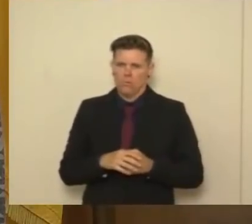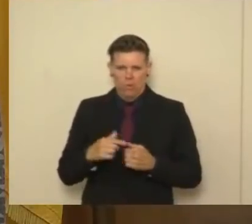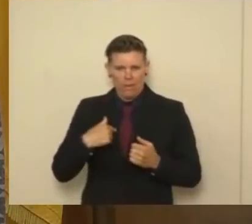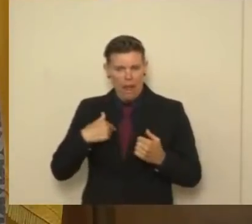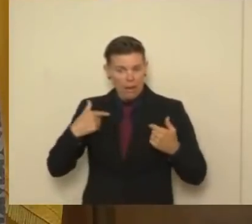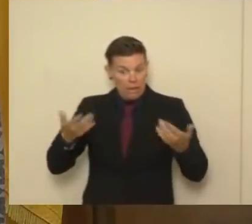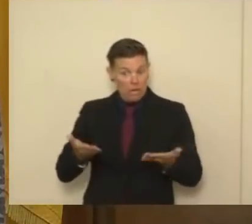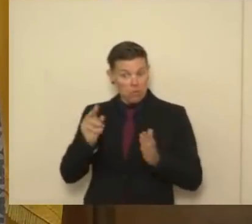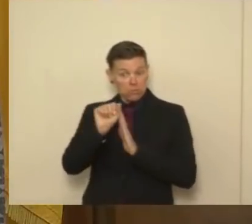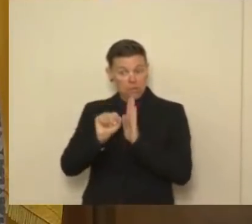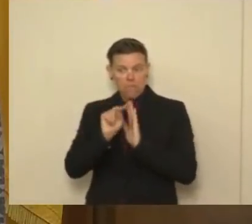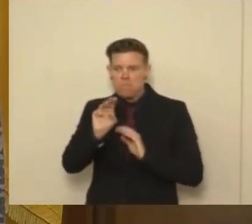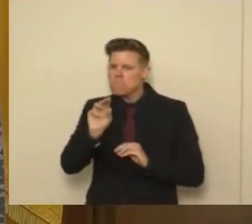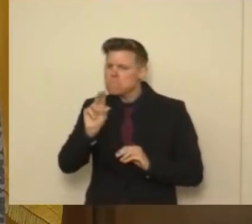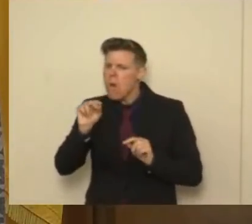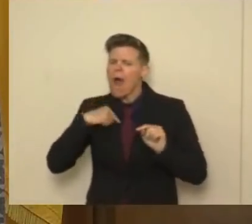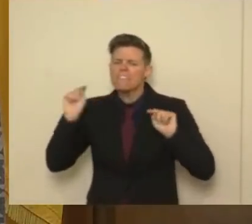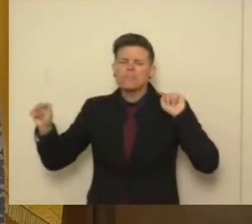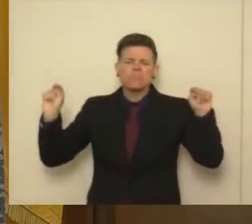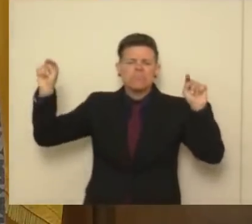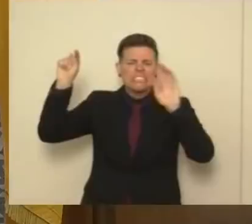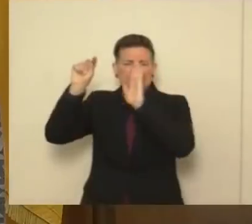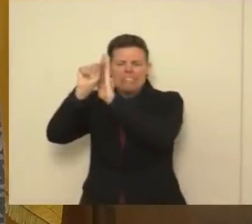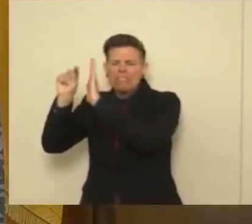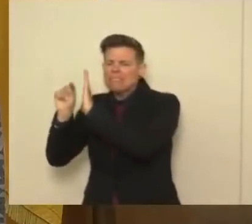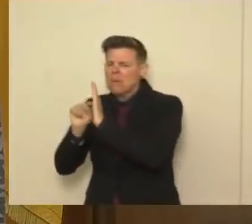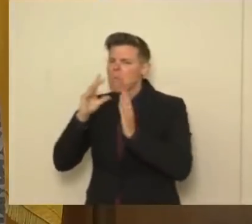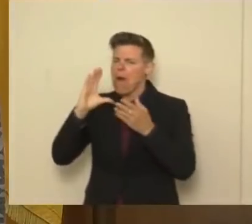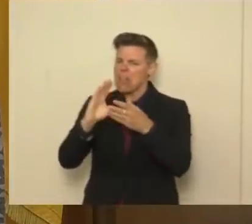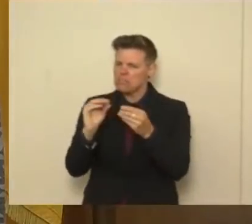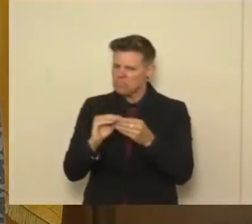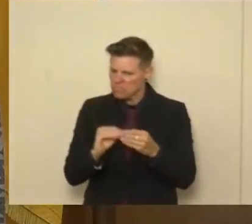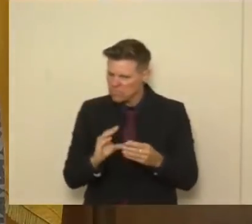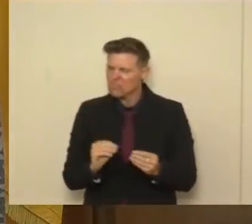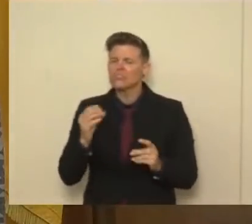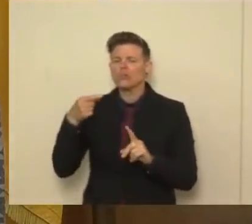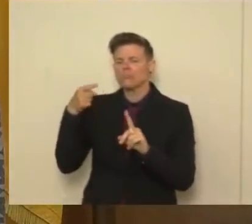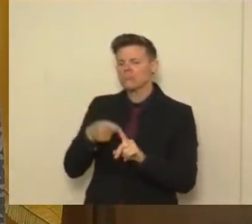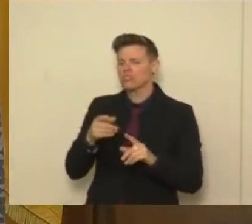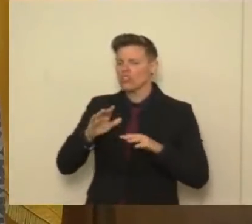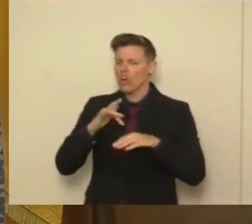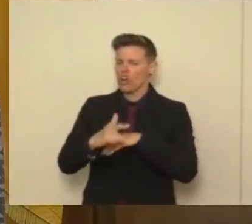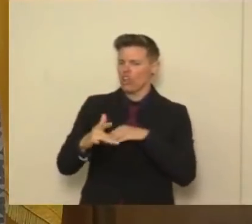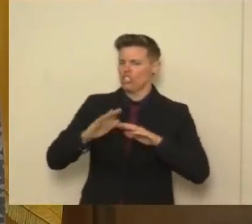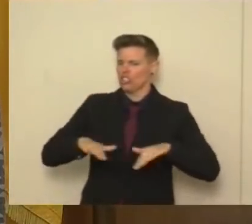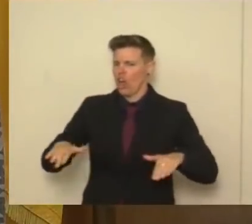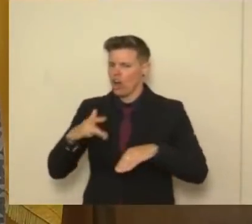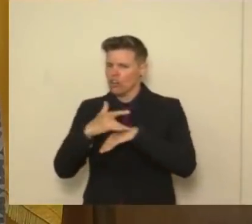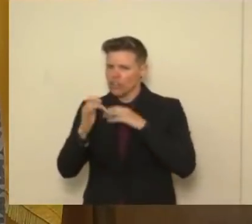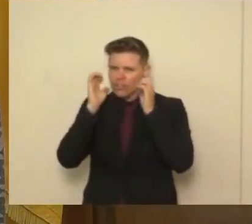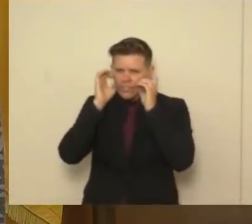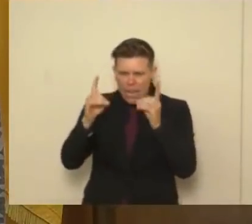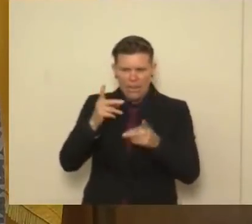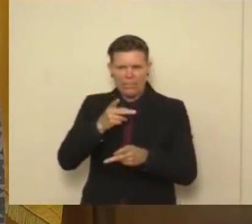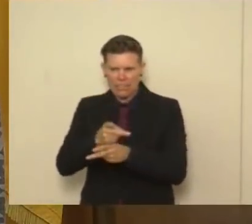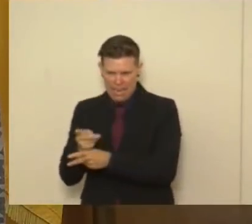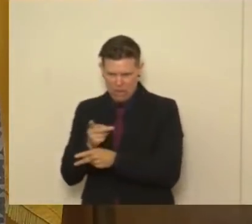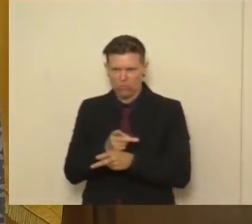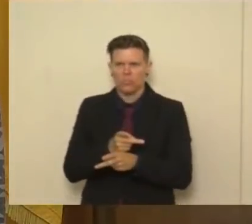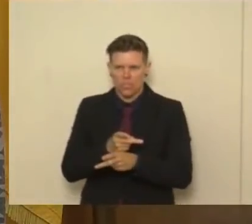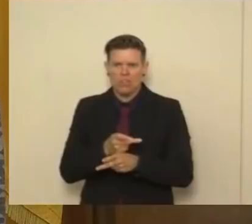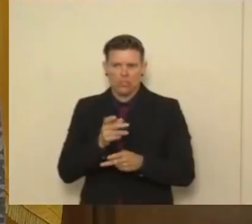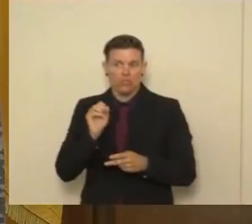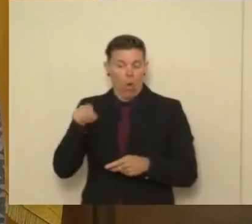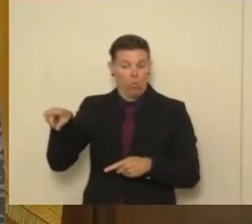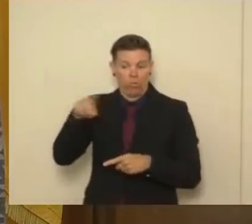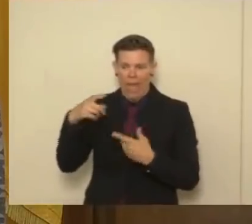want to thank the Department of Early Childhood Education and Care for providing me with this incredible mask